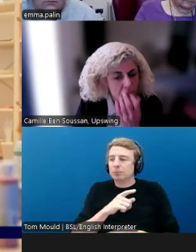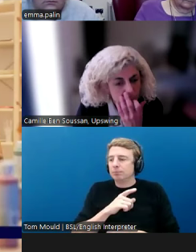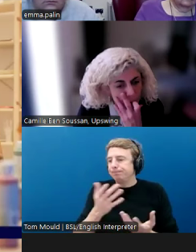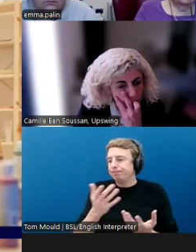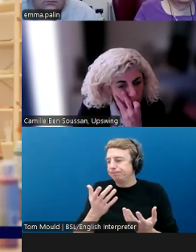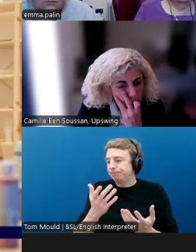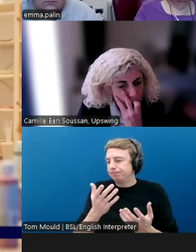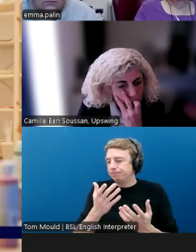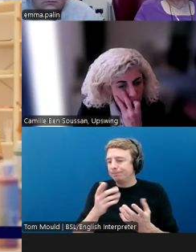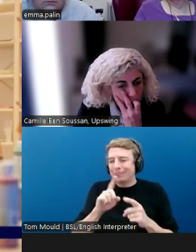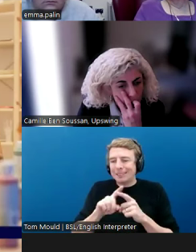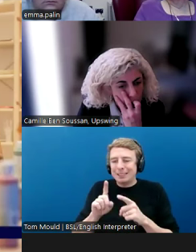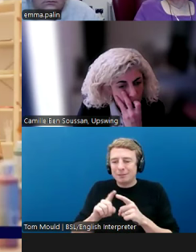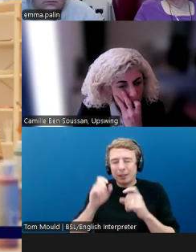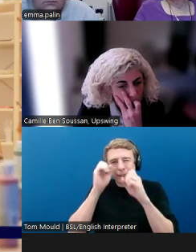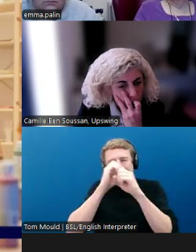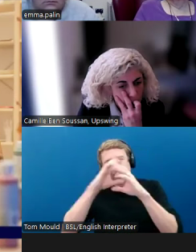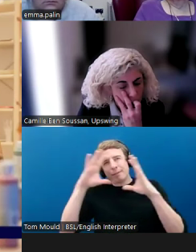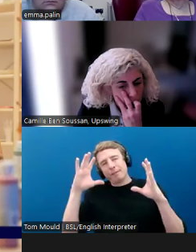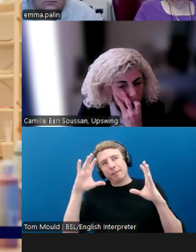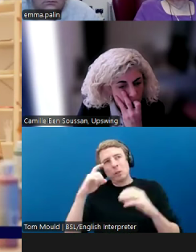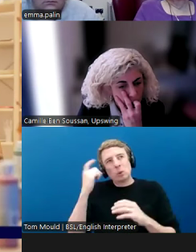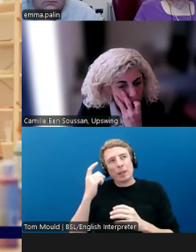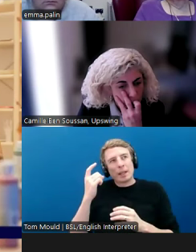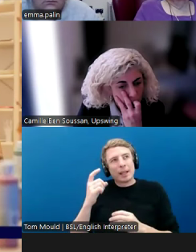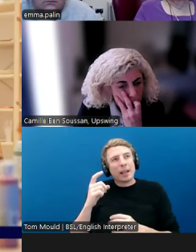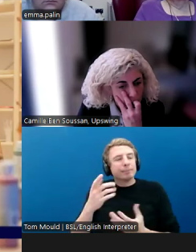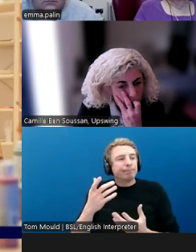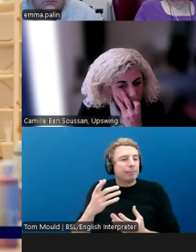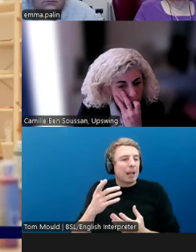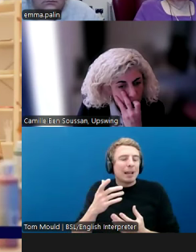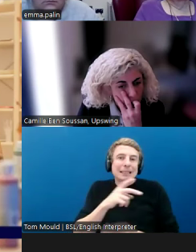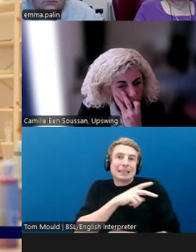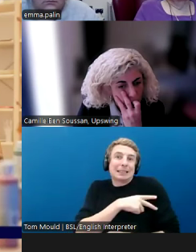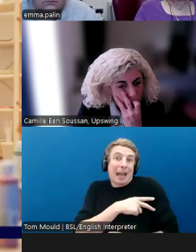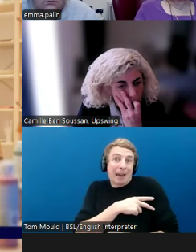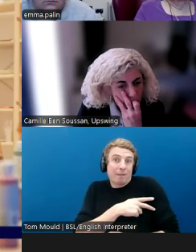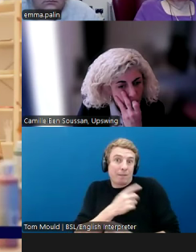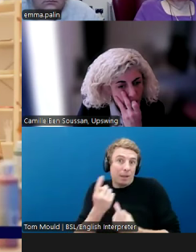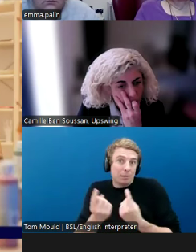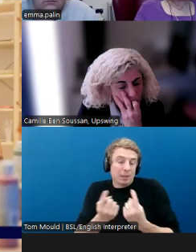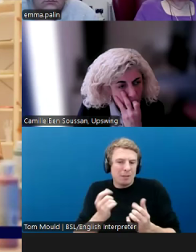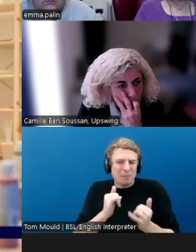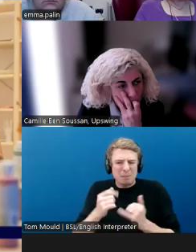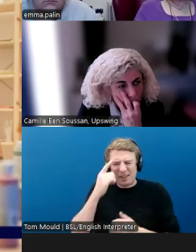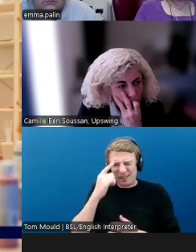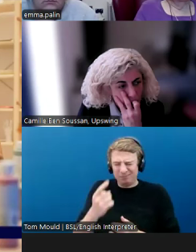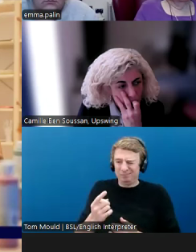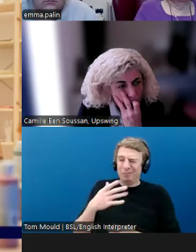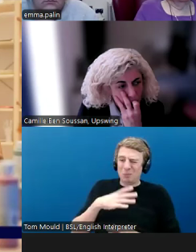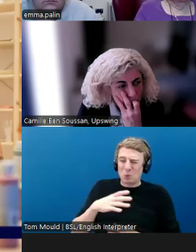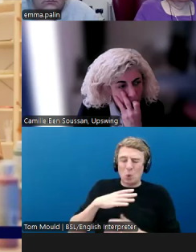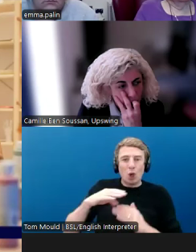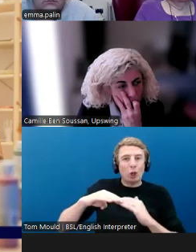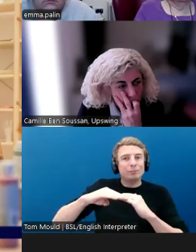example, why we would want to play a game of carpet bowls, or why we would really like the Nolan sisters, for